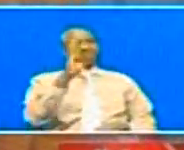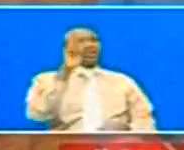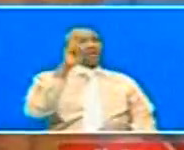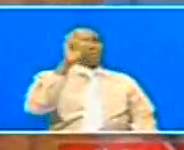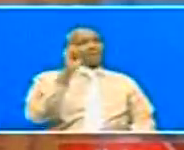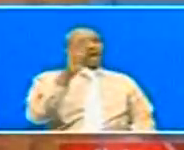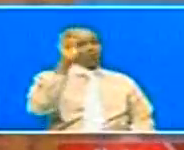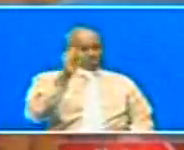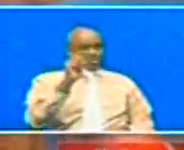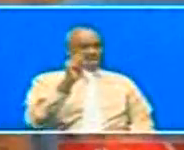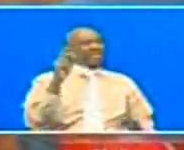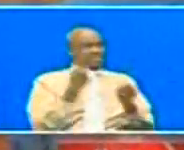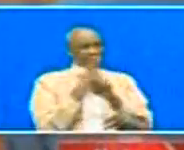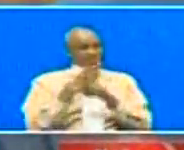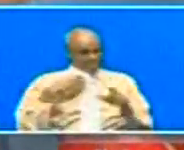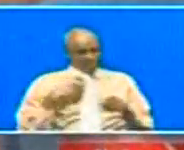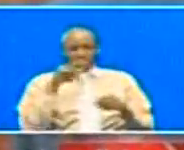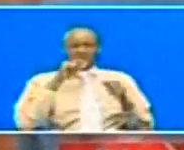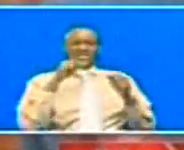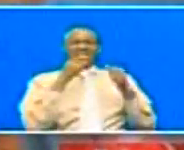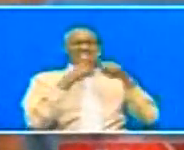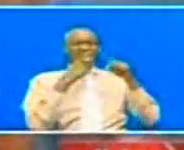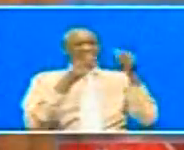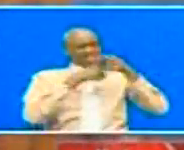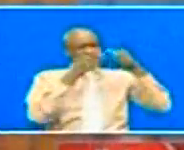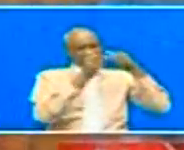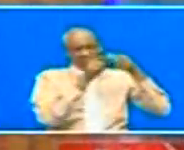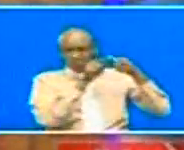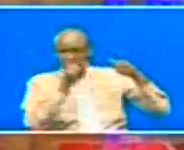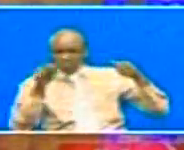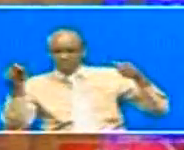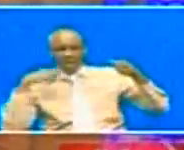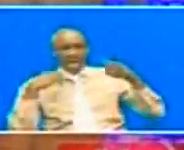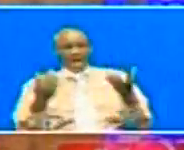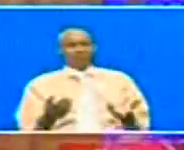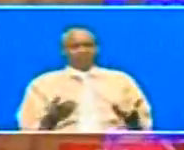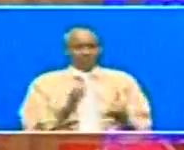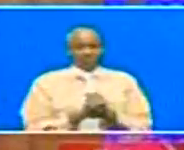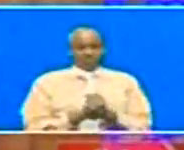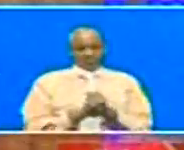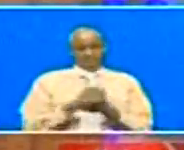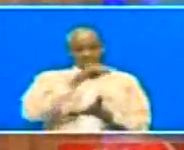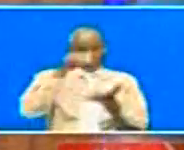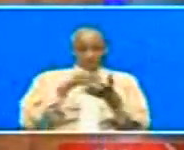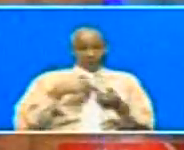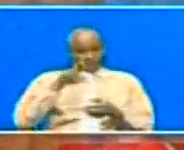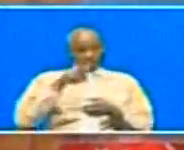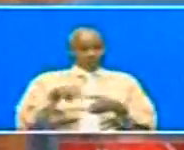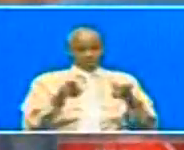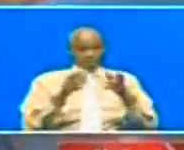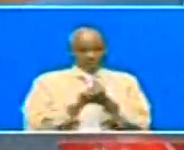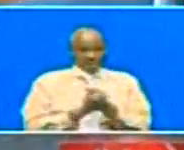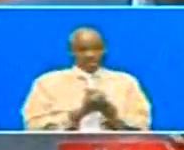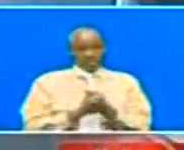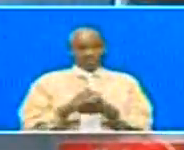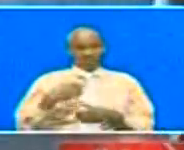others. Talk about the 70s. During groups like Middle of the Road, Middle of the Road.